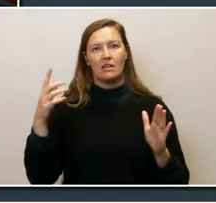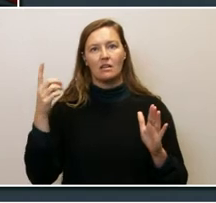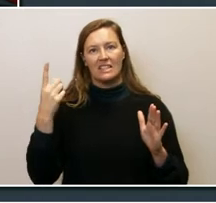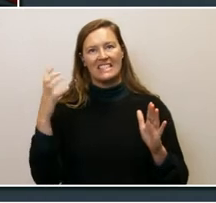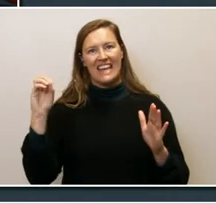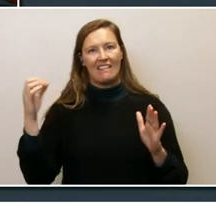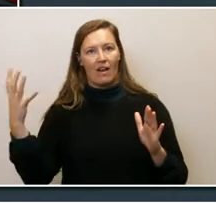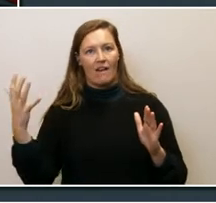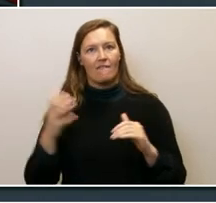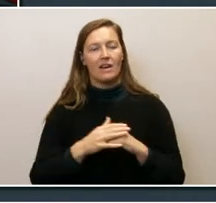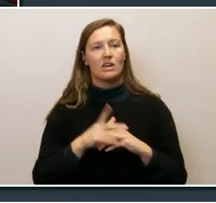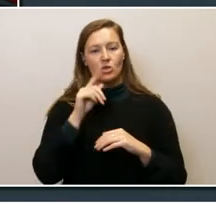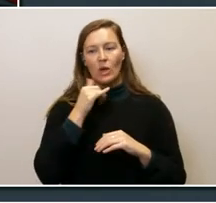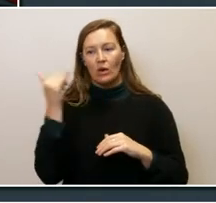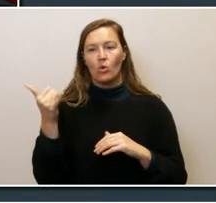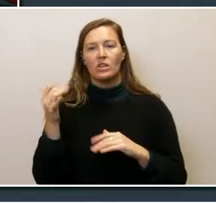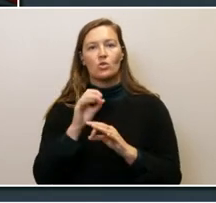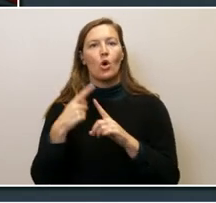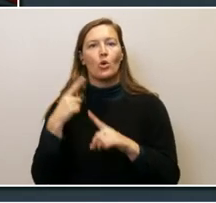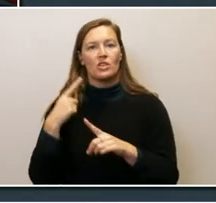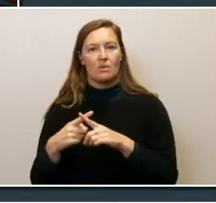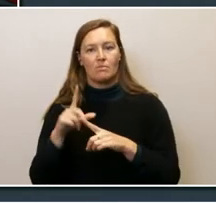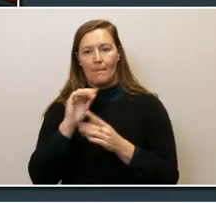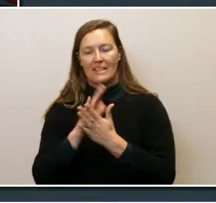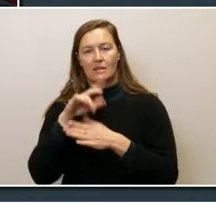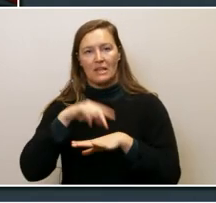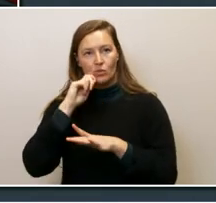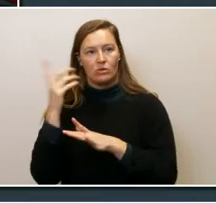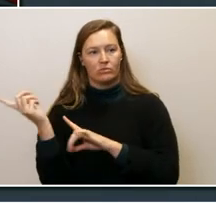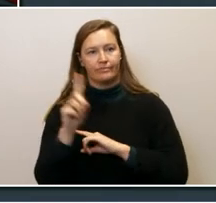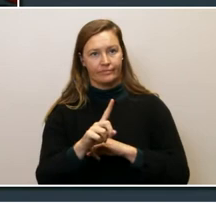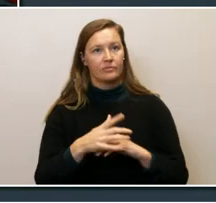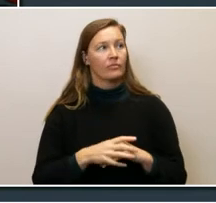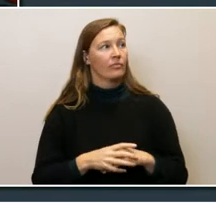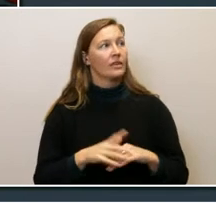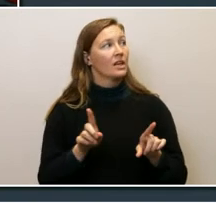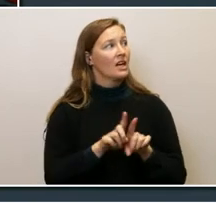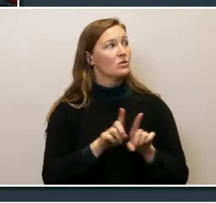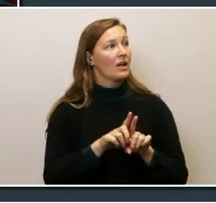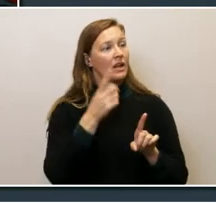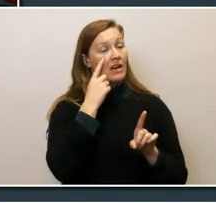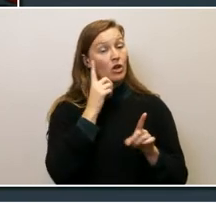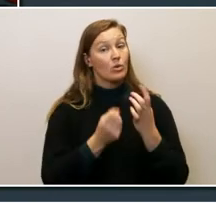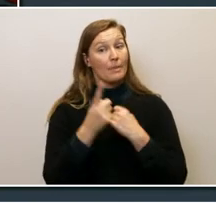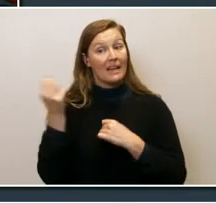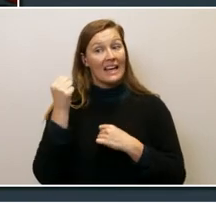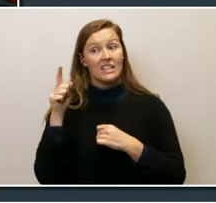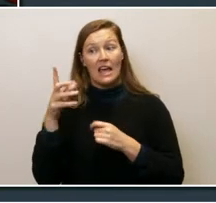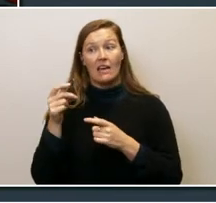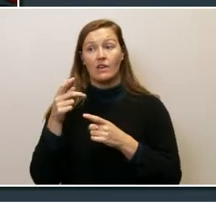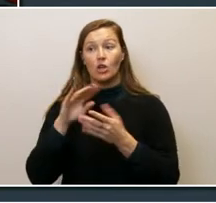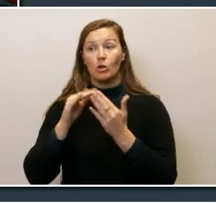police and ensure that you have the police on side. But also, again, I look at what's happened in Hastings. They have community